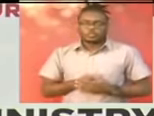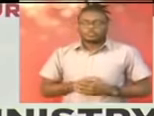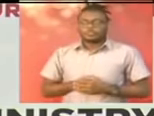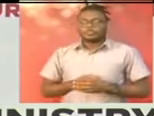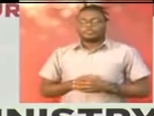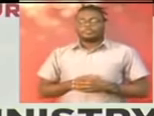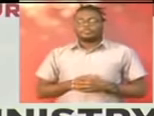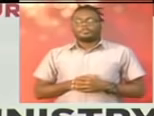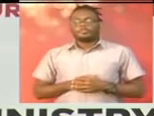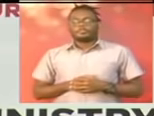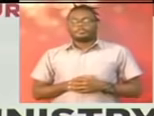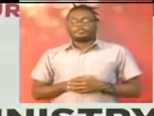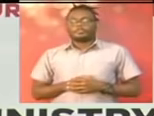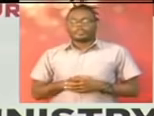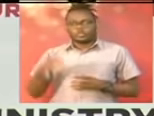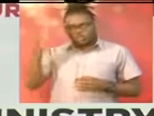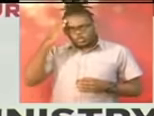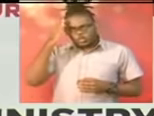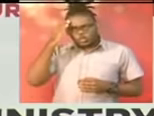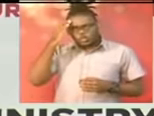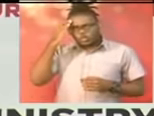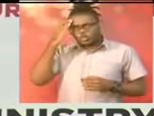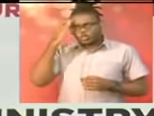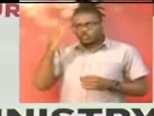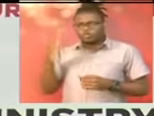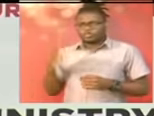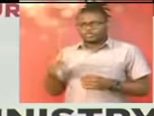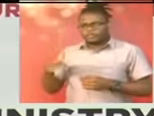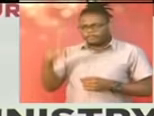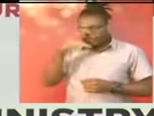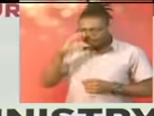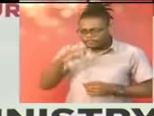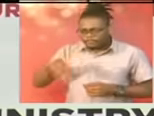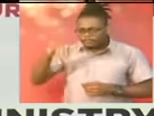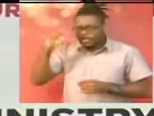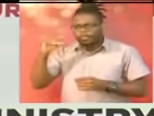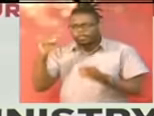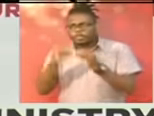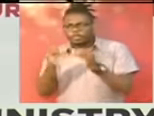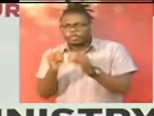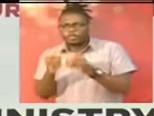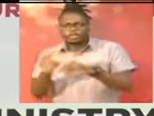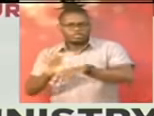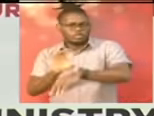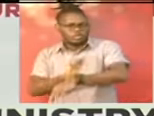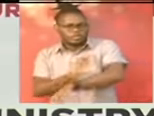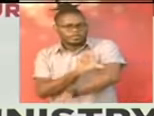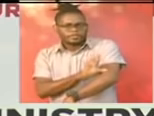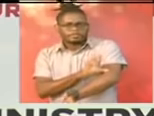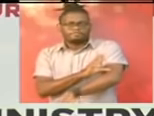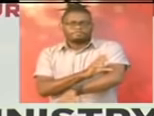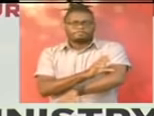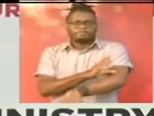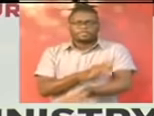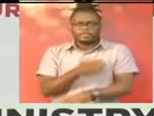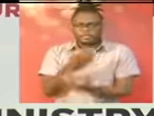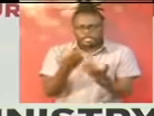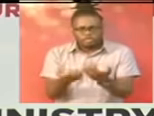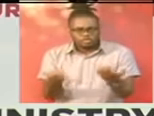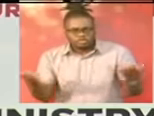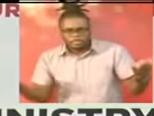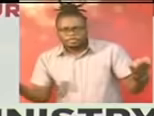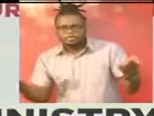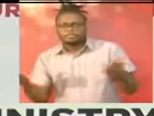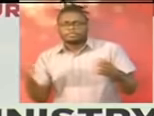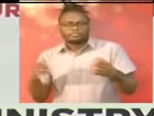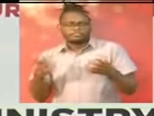at additional IT solutions to improve the experience with the acquisition of vaccine appointments, and as that gets